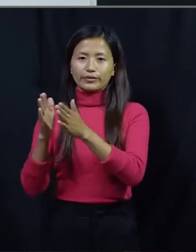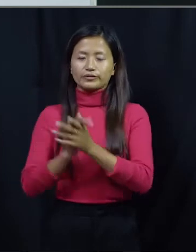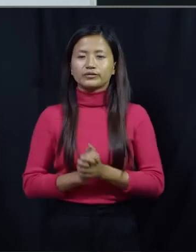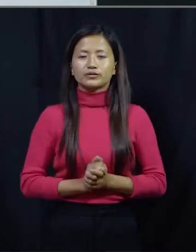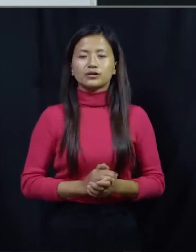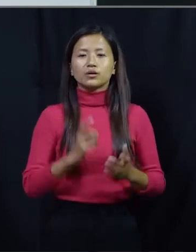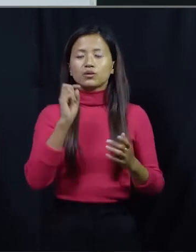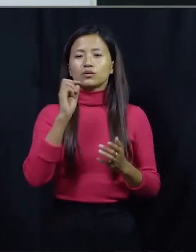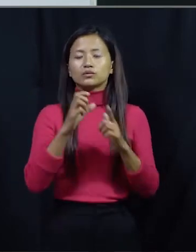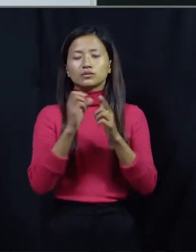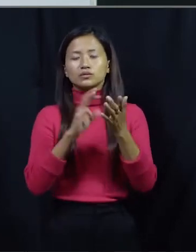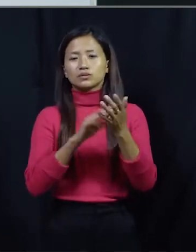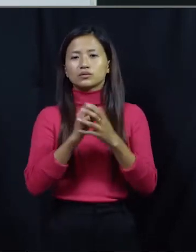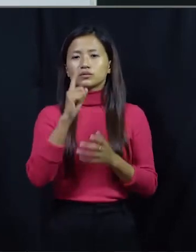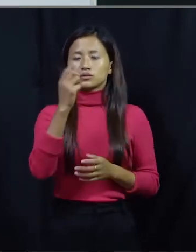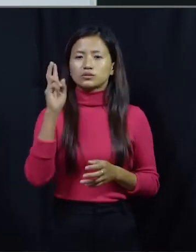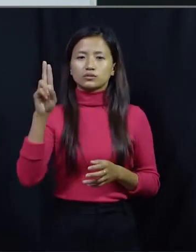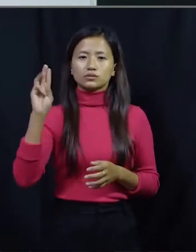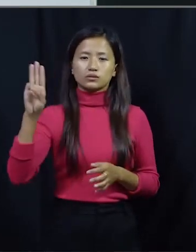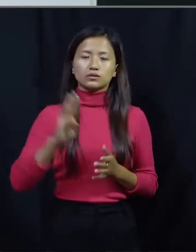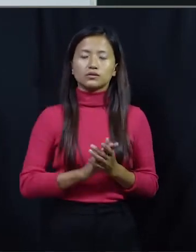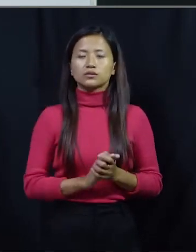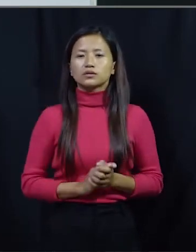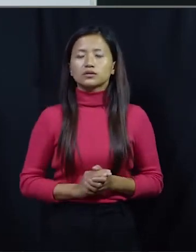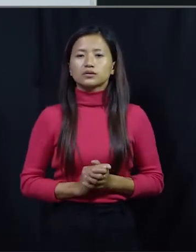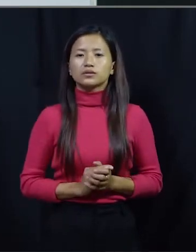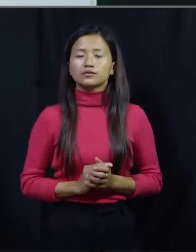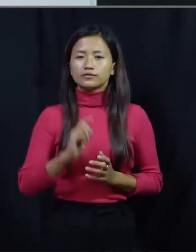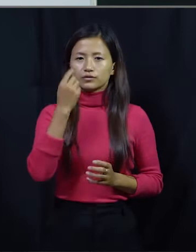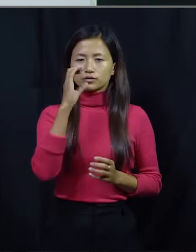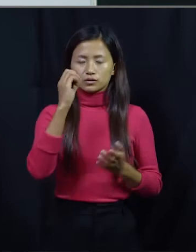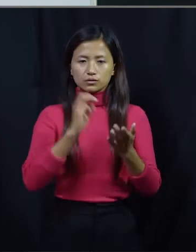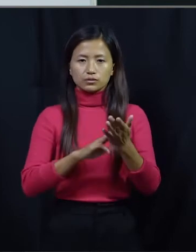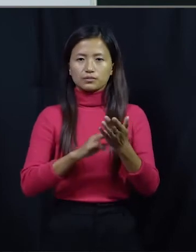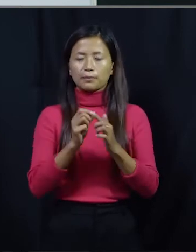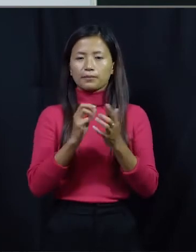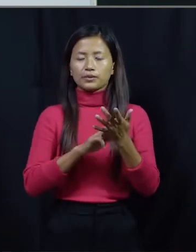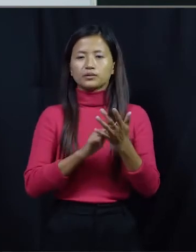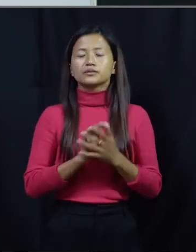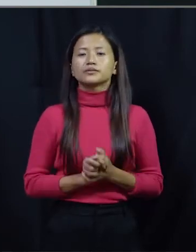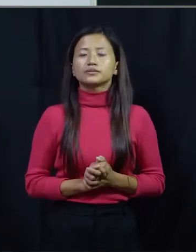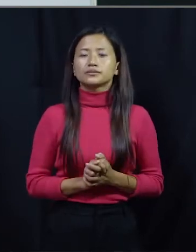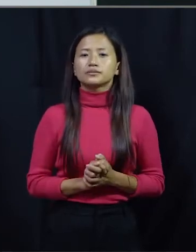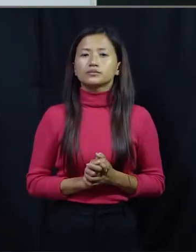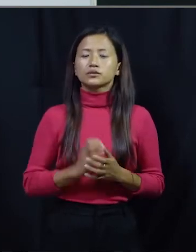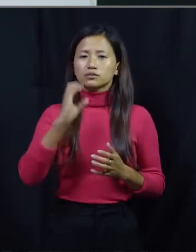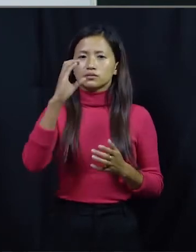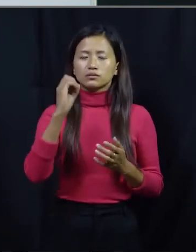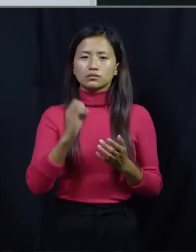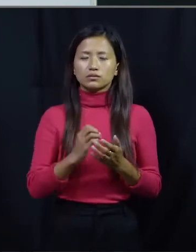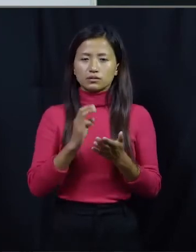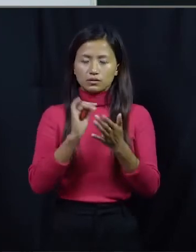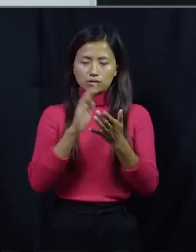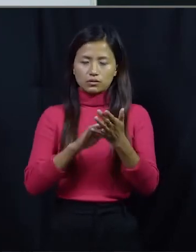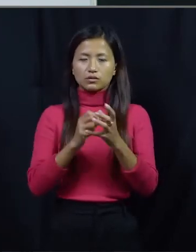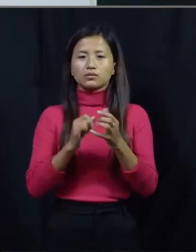3. Domain has 1, 2, 3, right? That is the first component. And the codomain